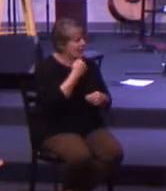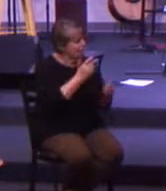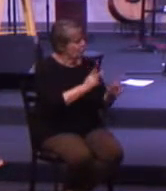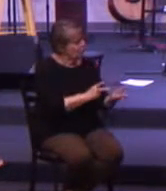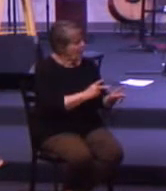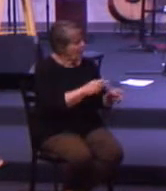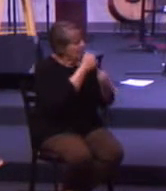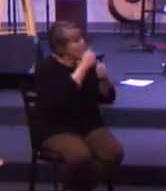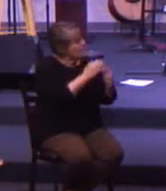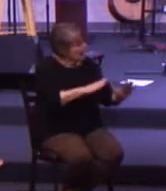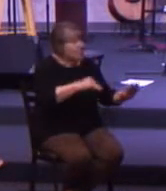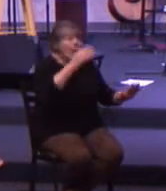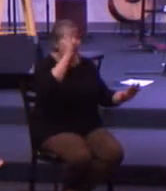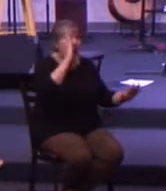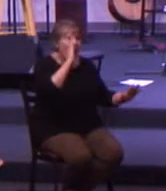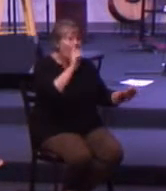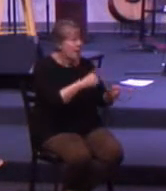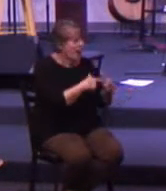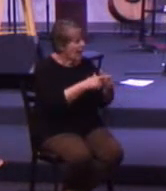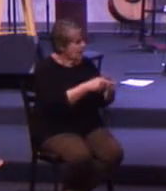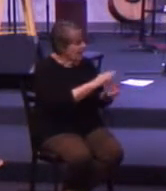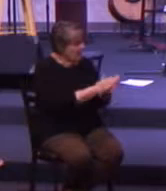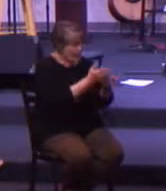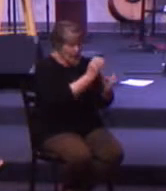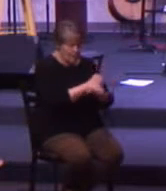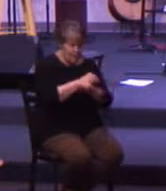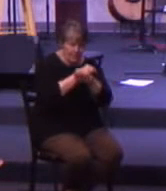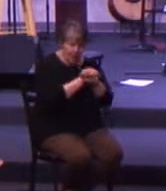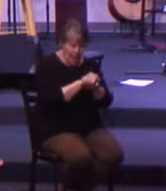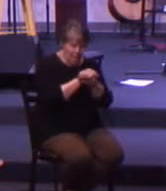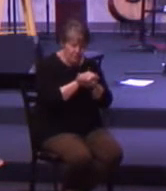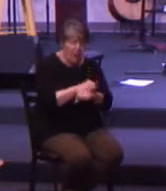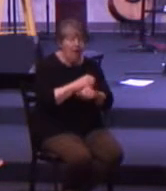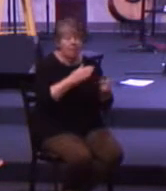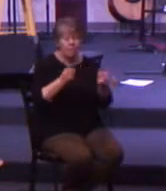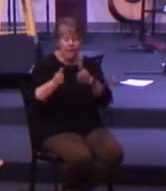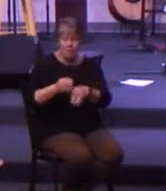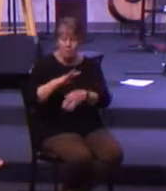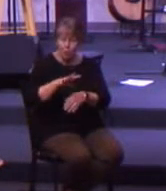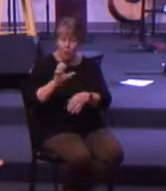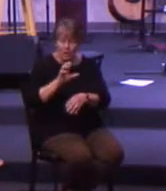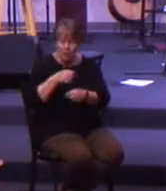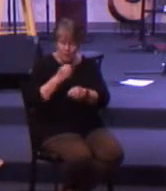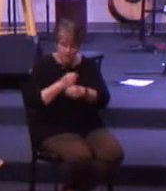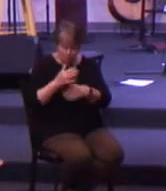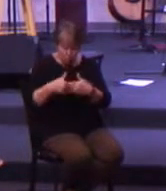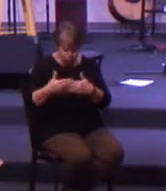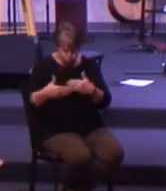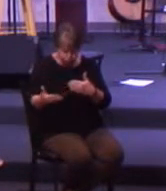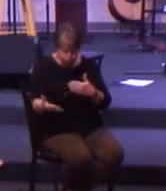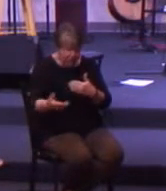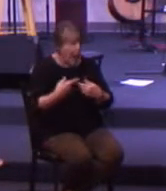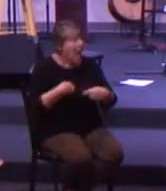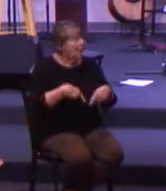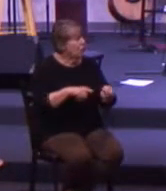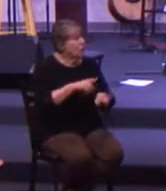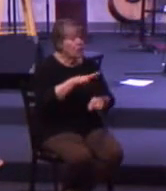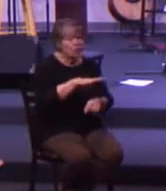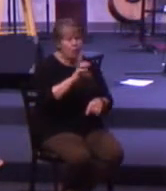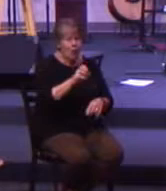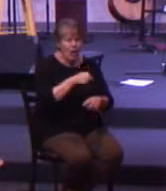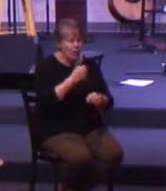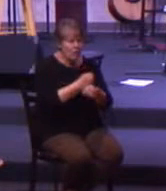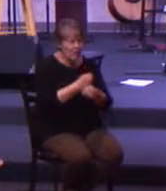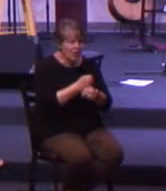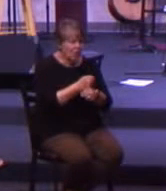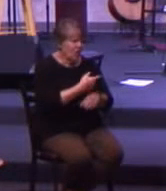and then enslaved, and then 400 years go by, and during those 400 years, they're just stuck and nothing's